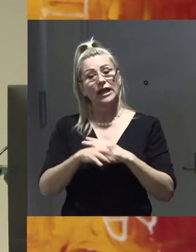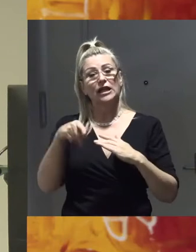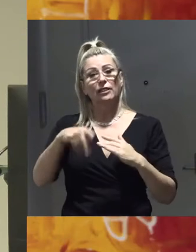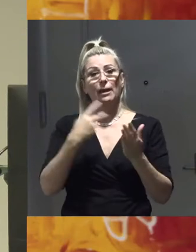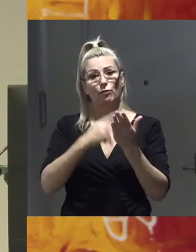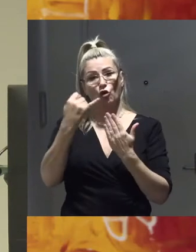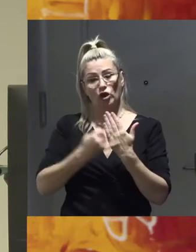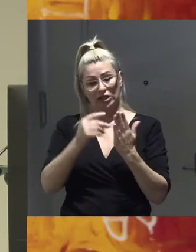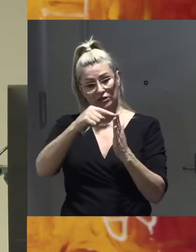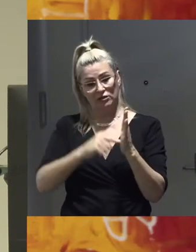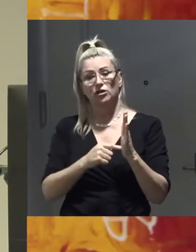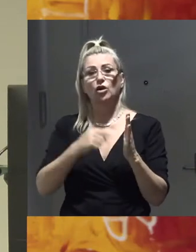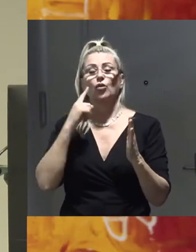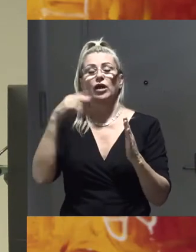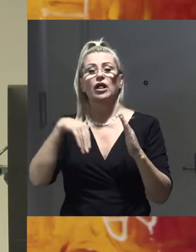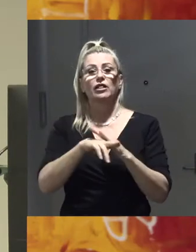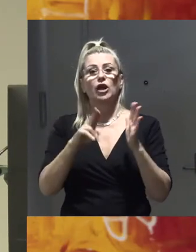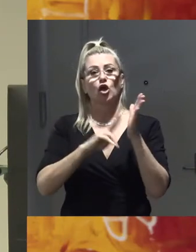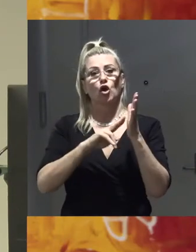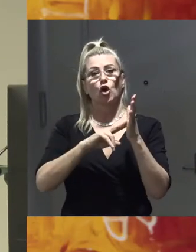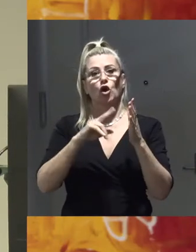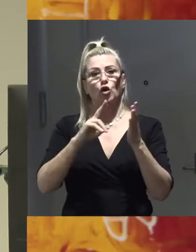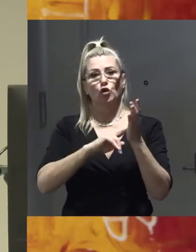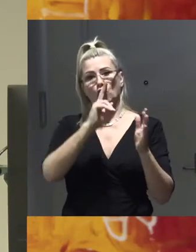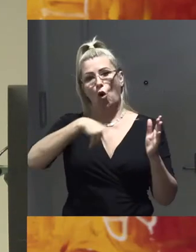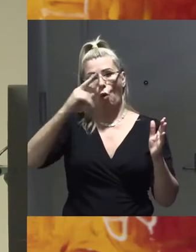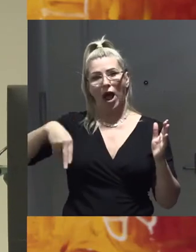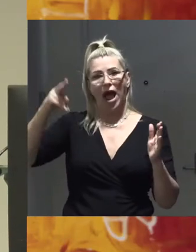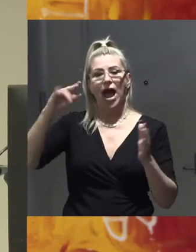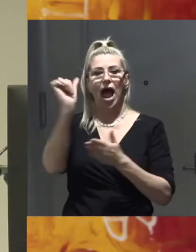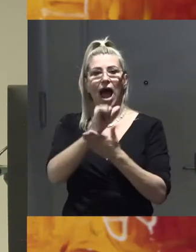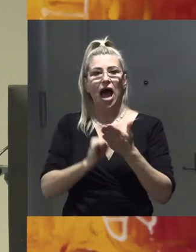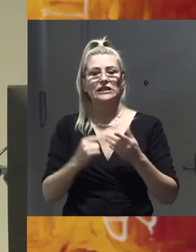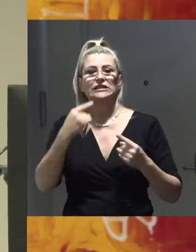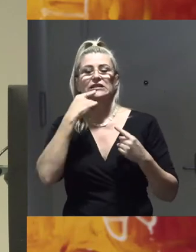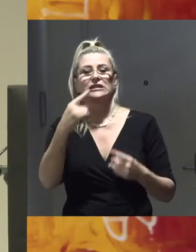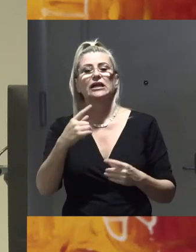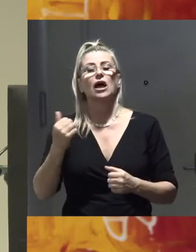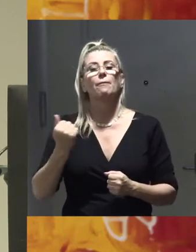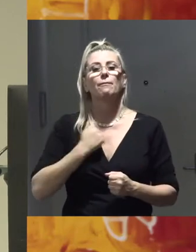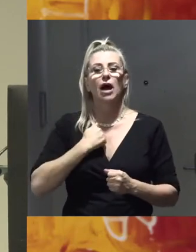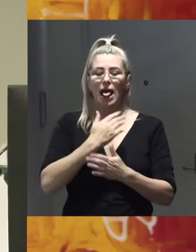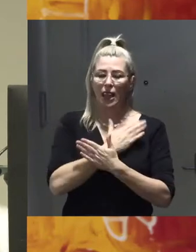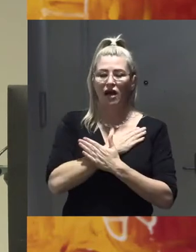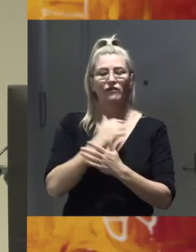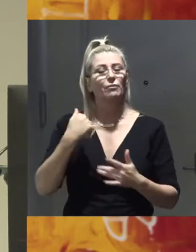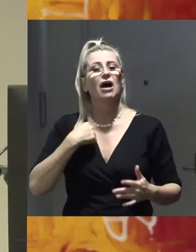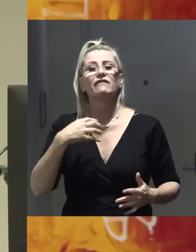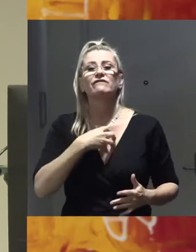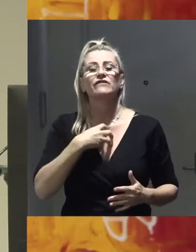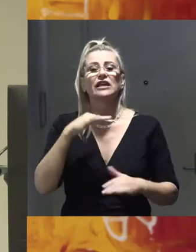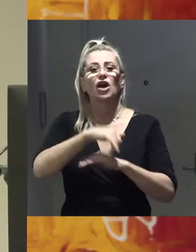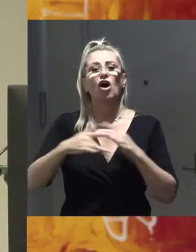outline, the Norwegian artist Edvard Munch professed, my fear of life is necessary to